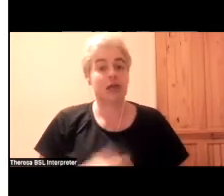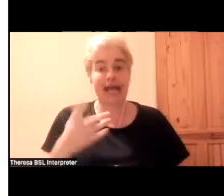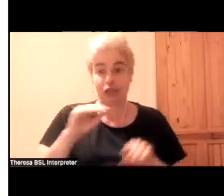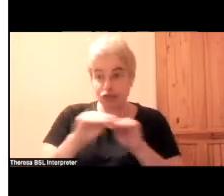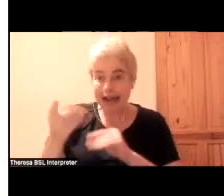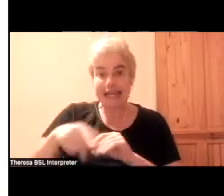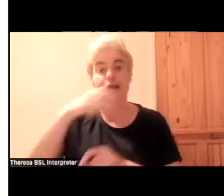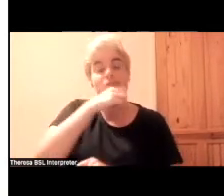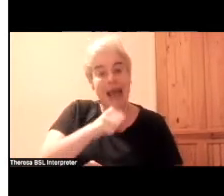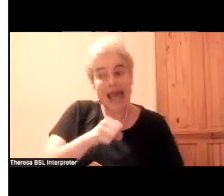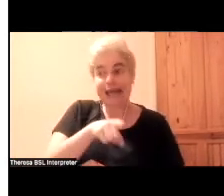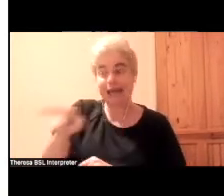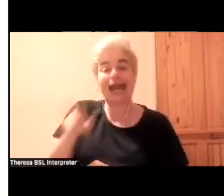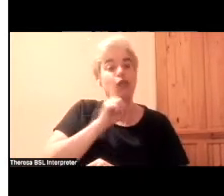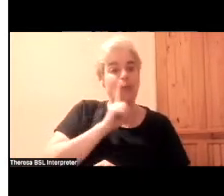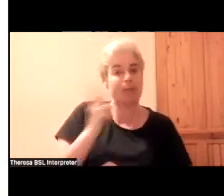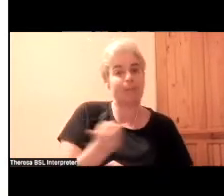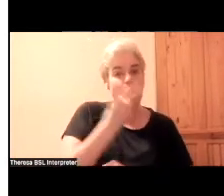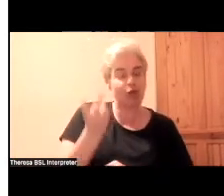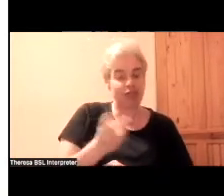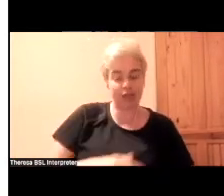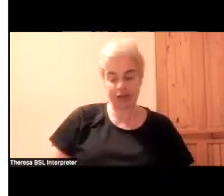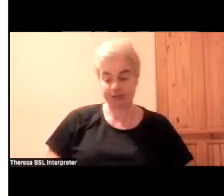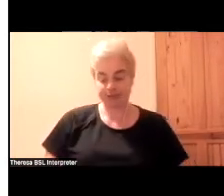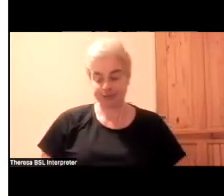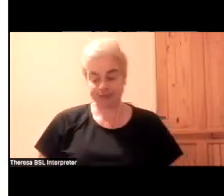of men and women.